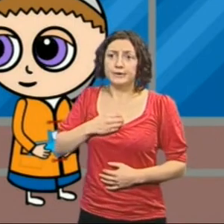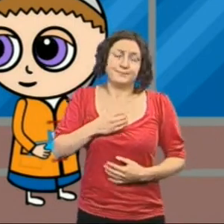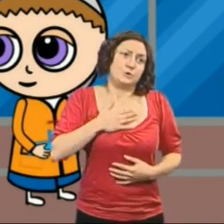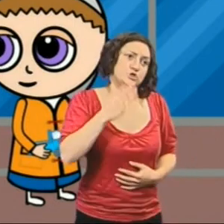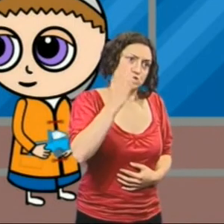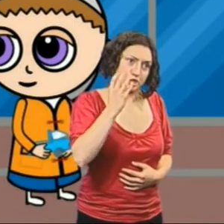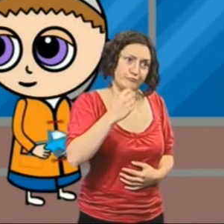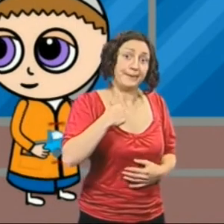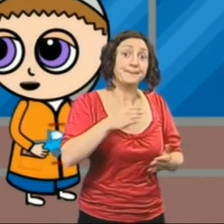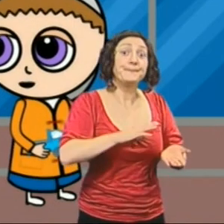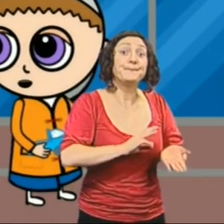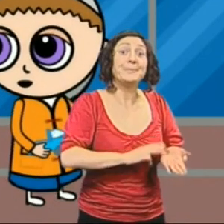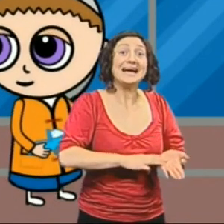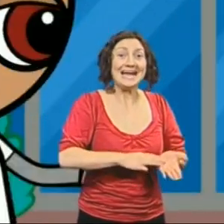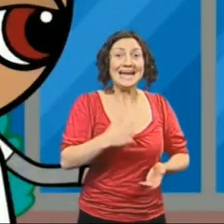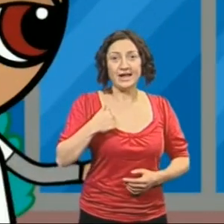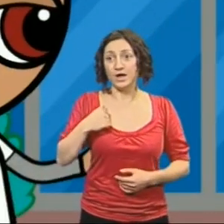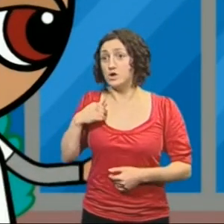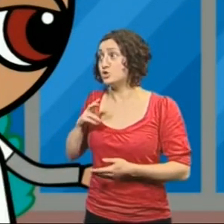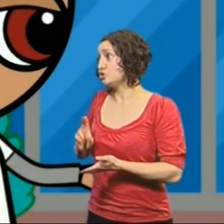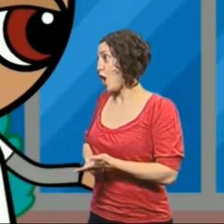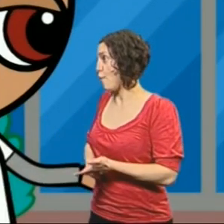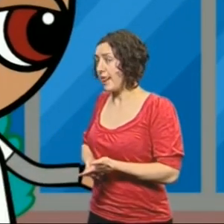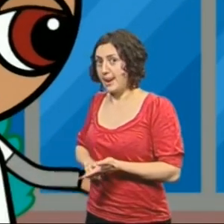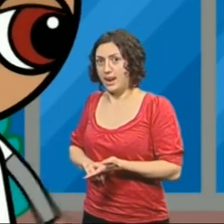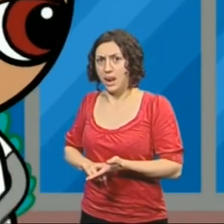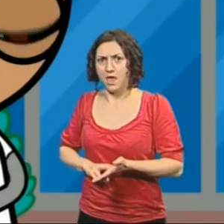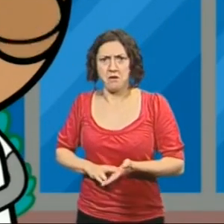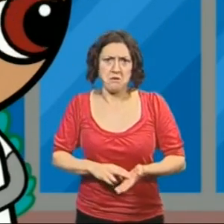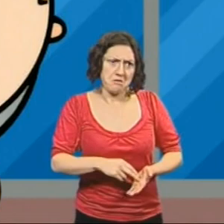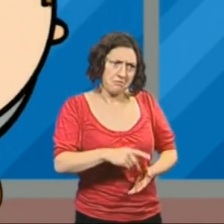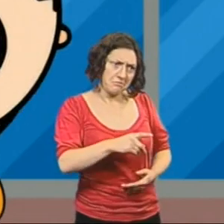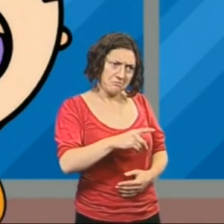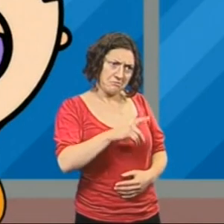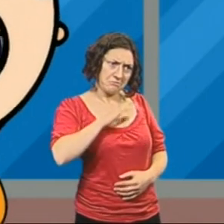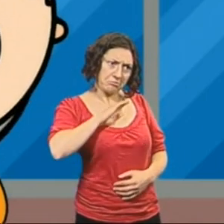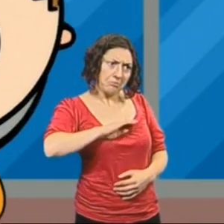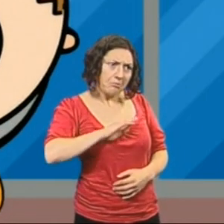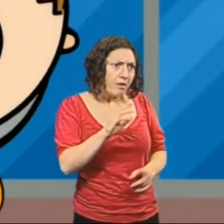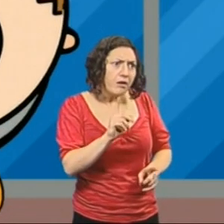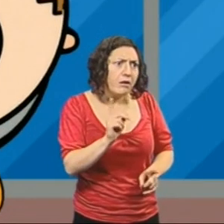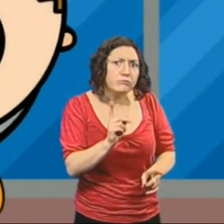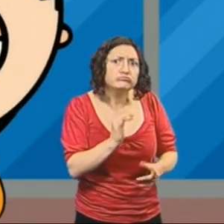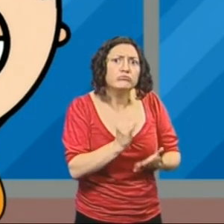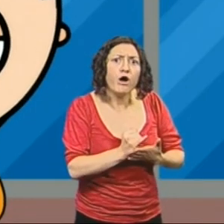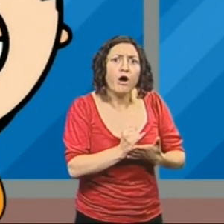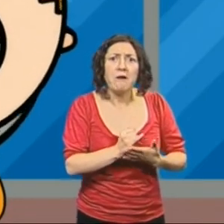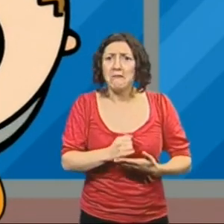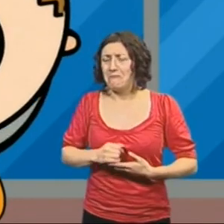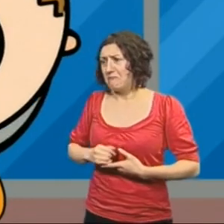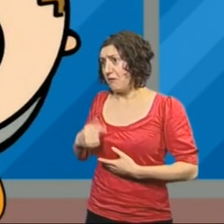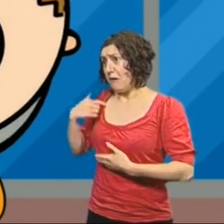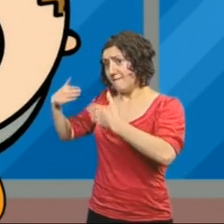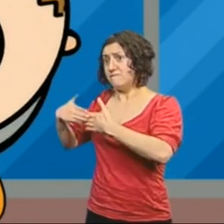Sorry, I'm Mick. I'm Noel. You look sad, Noel. What's wrong? My friend Aaron let me wear his coat to